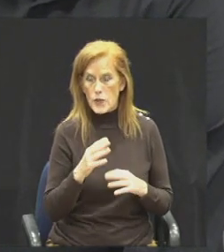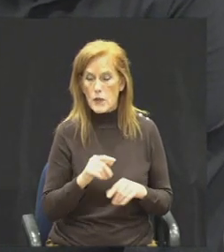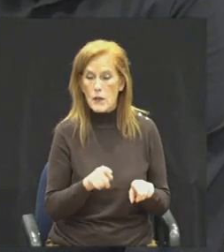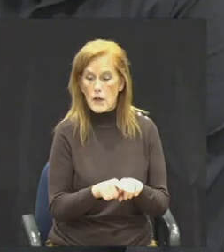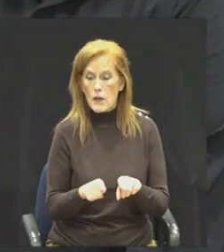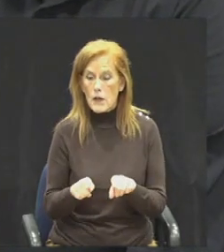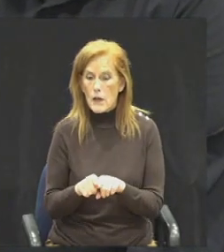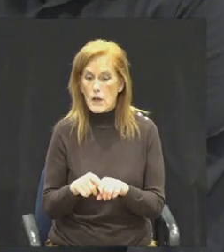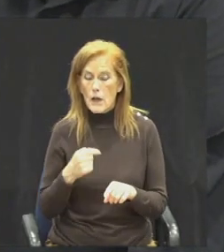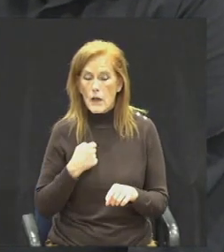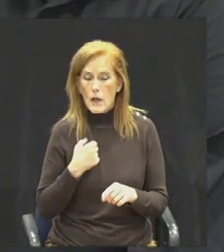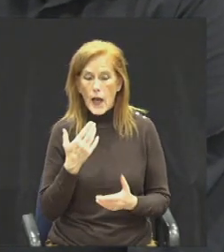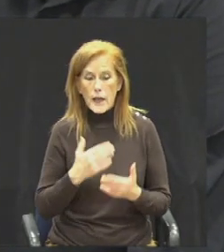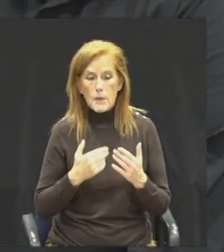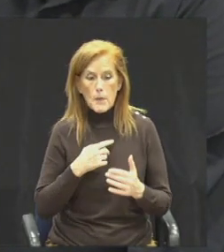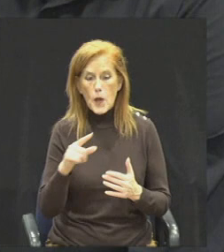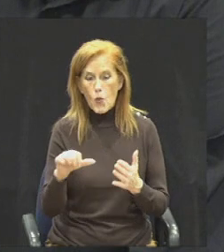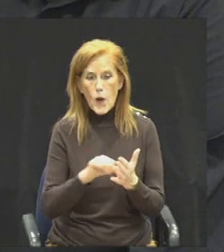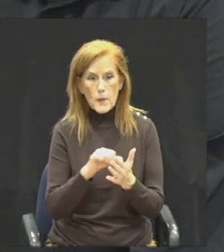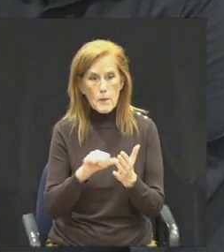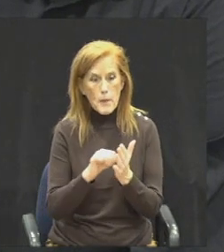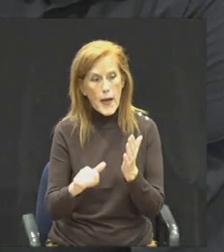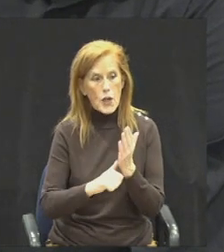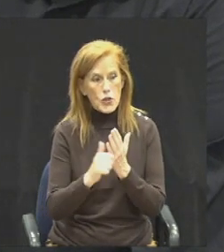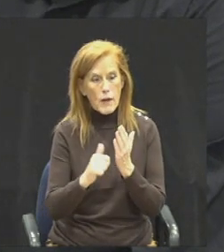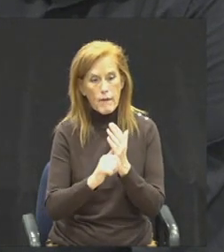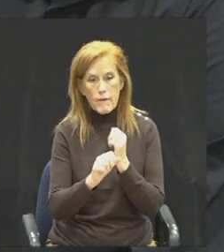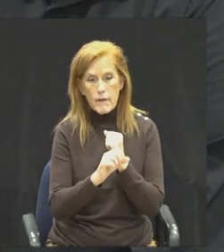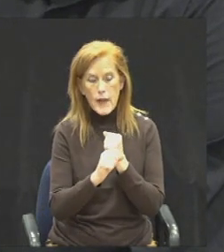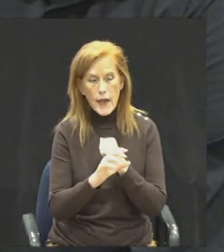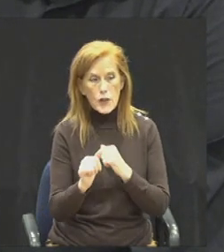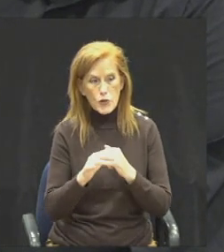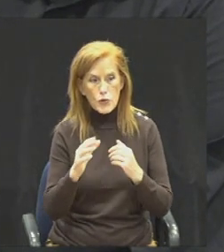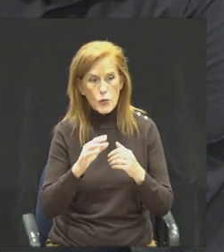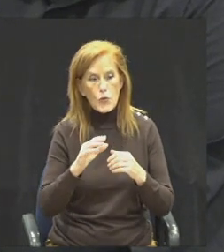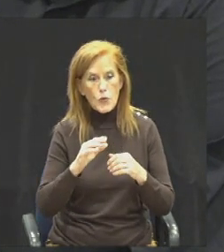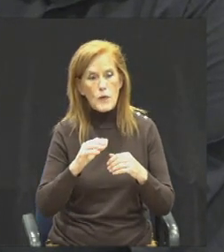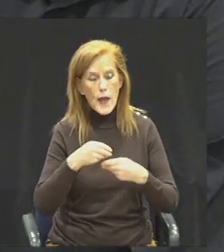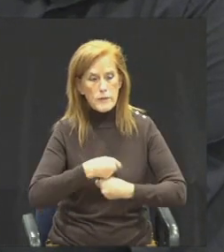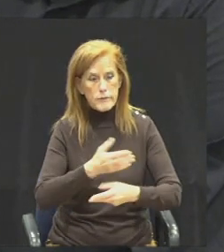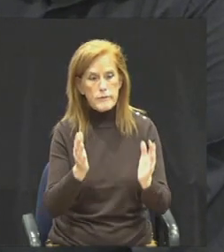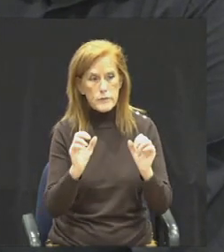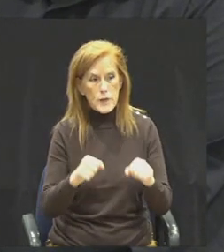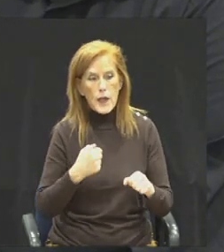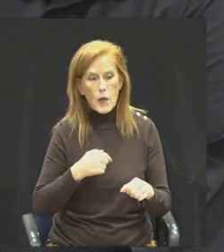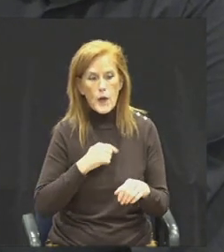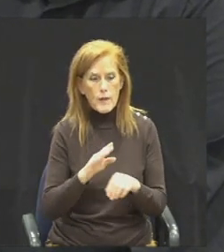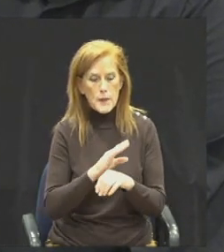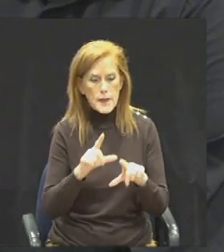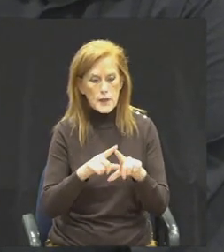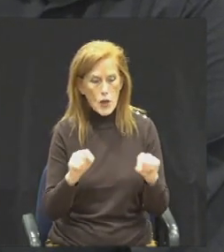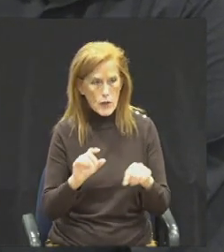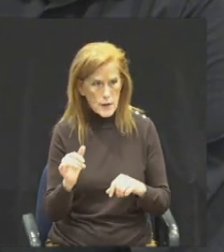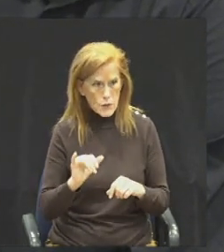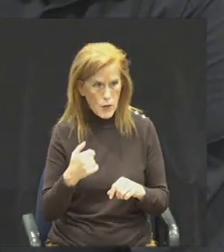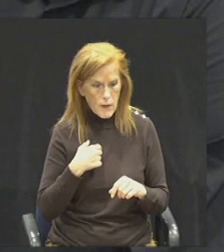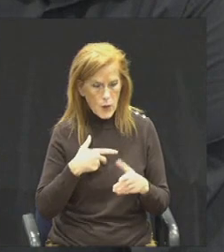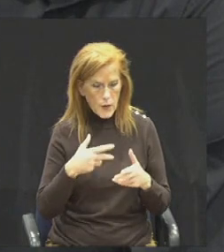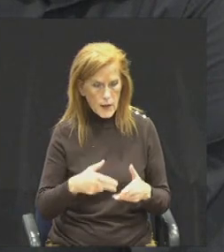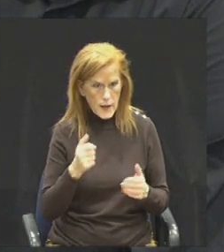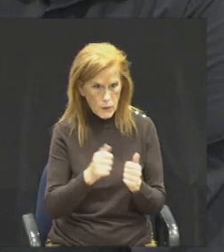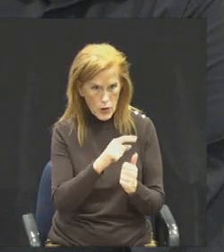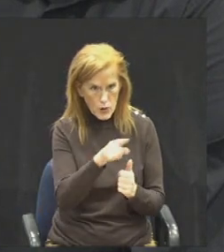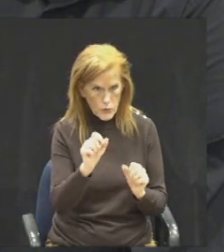I can probably put together just a one-page flyer as well that you could send out. Okay. And we have business cards as well that we can leave. So.